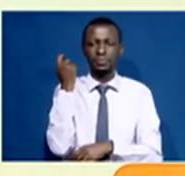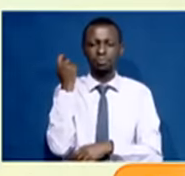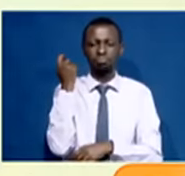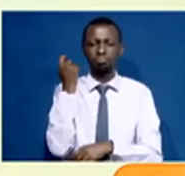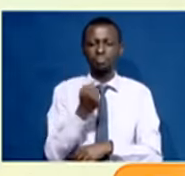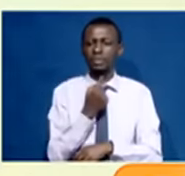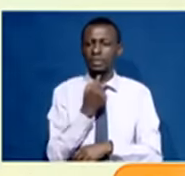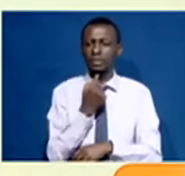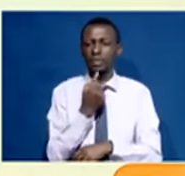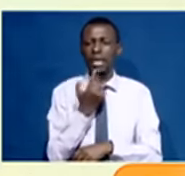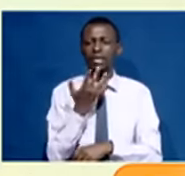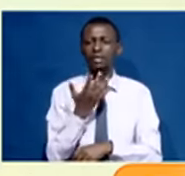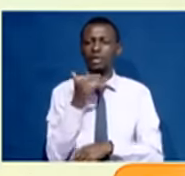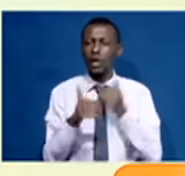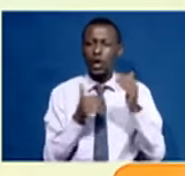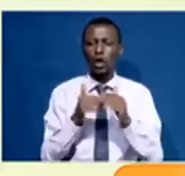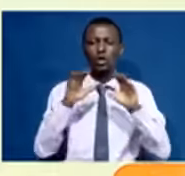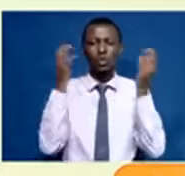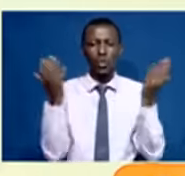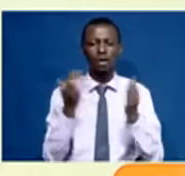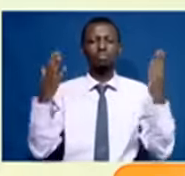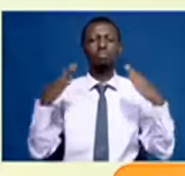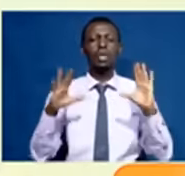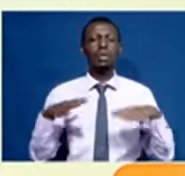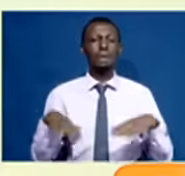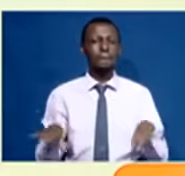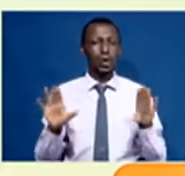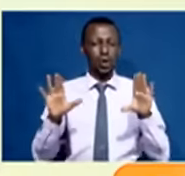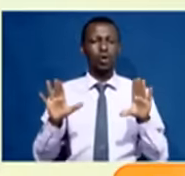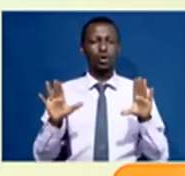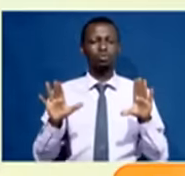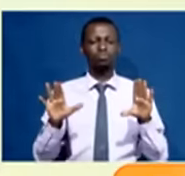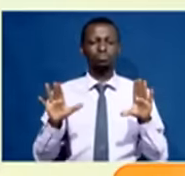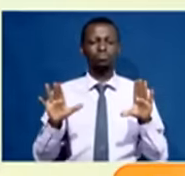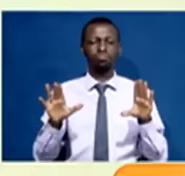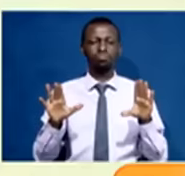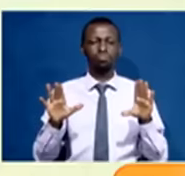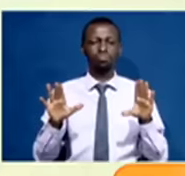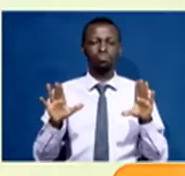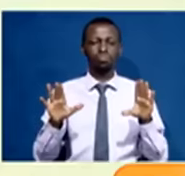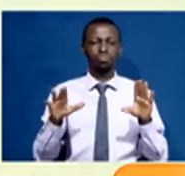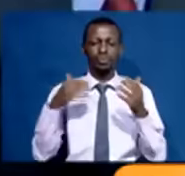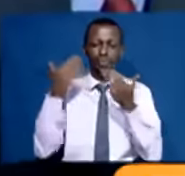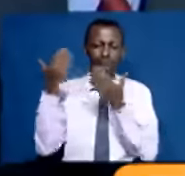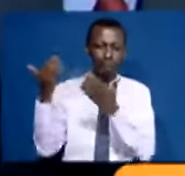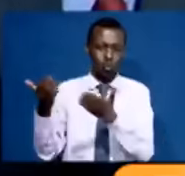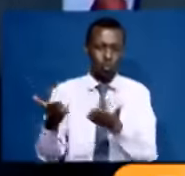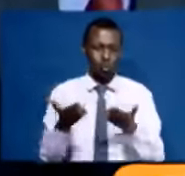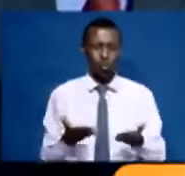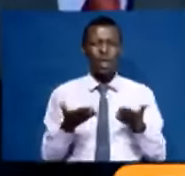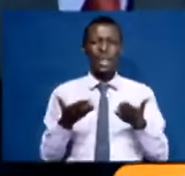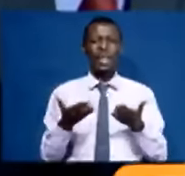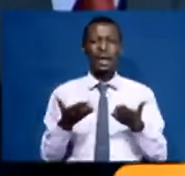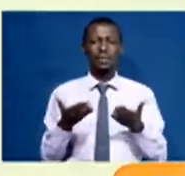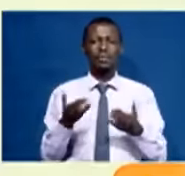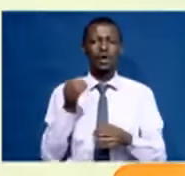people to the world, Tobongu Lore, a simple message to humanity, welcome